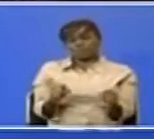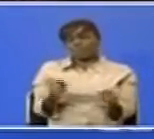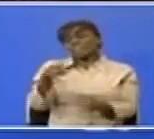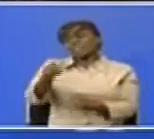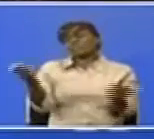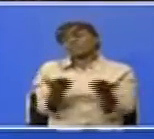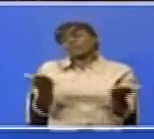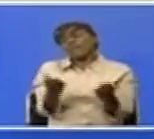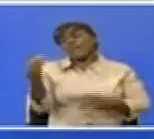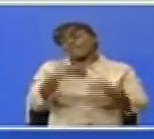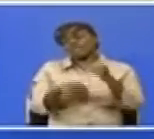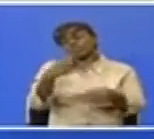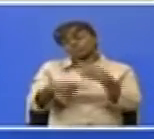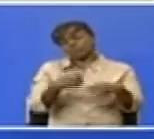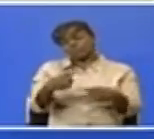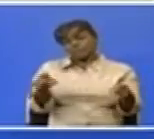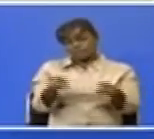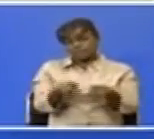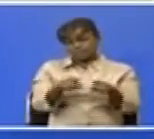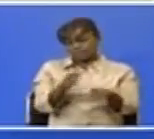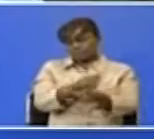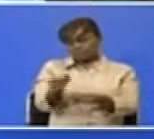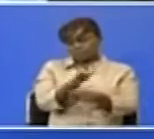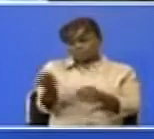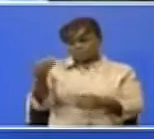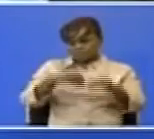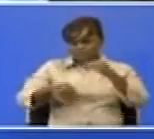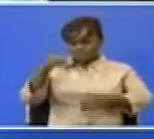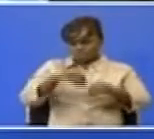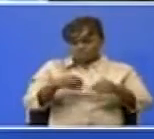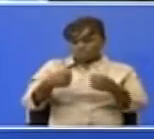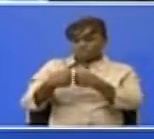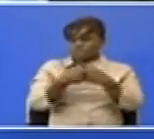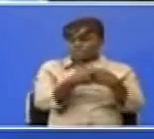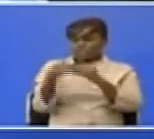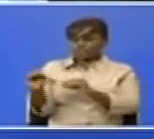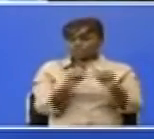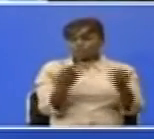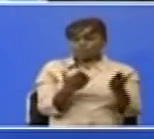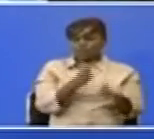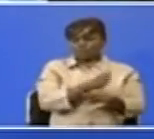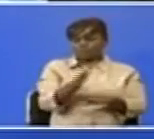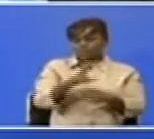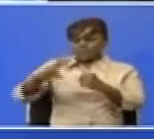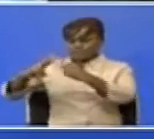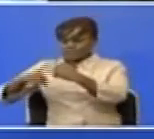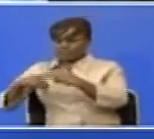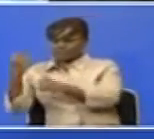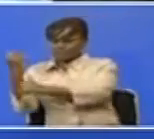they? Elections are going on. With a host of sub-branches holding successful elections, the challenge will now shift to the branches on the 7th of